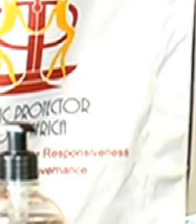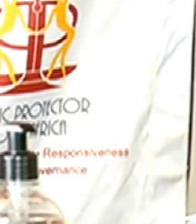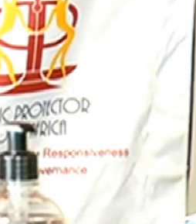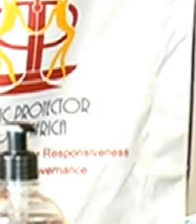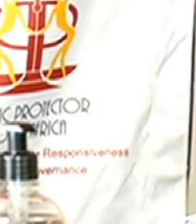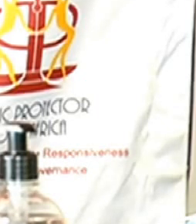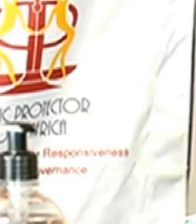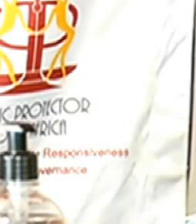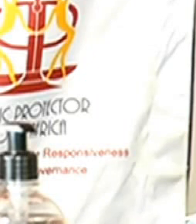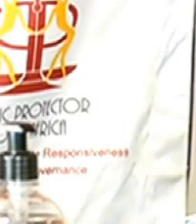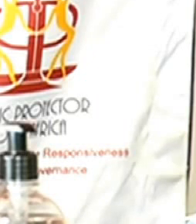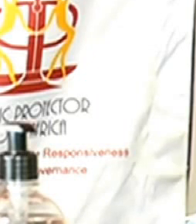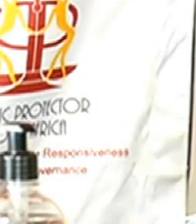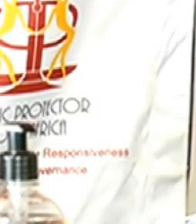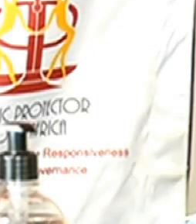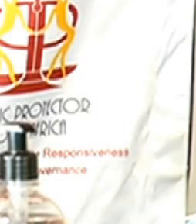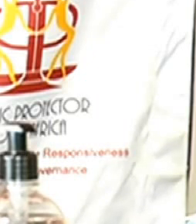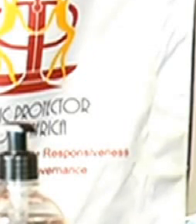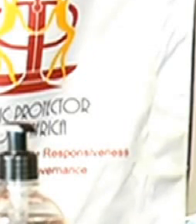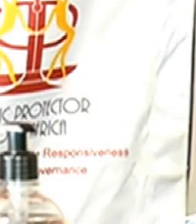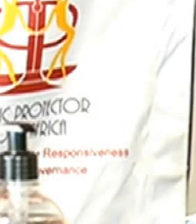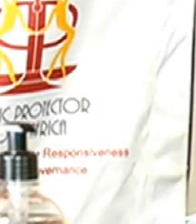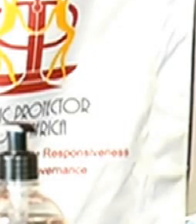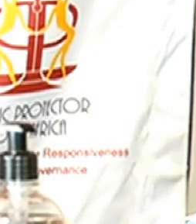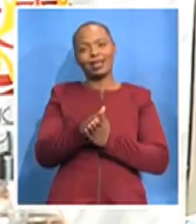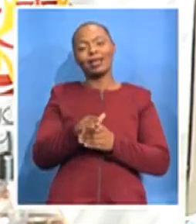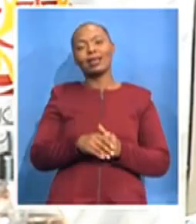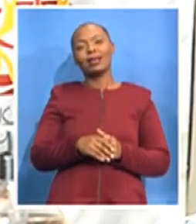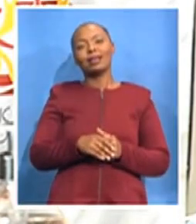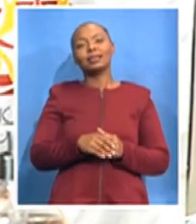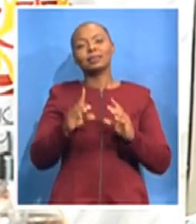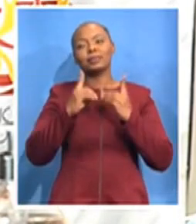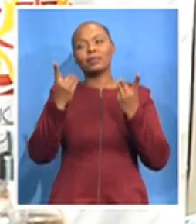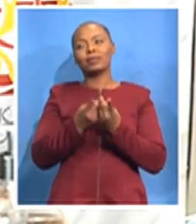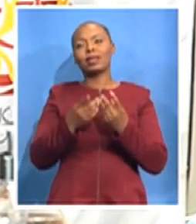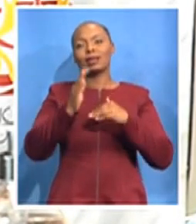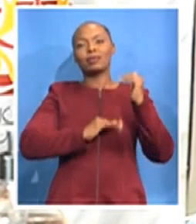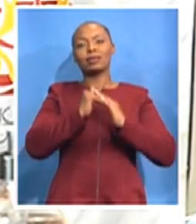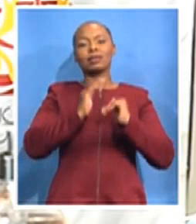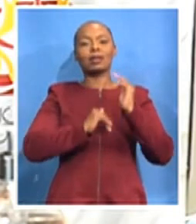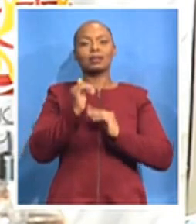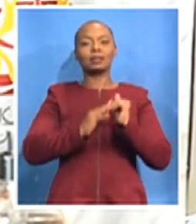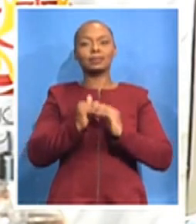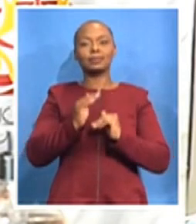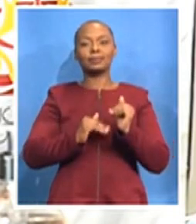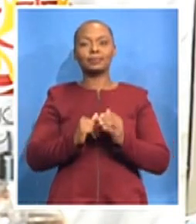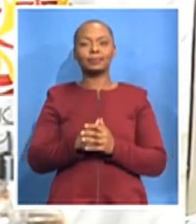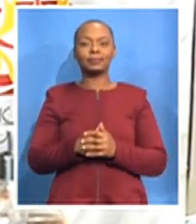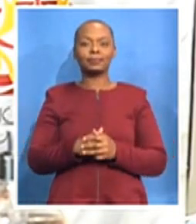Delays by the Department of Infrastructure to service, repair taps and repair the laundry